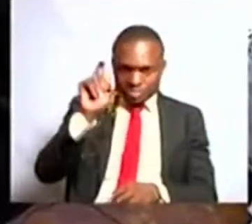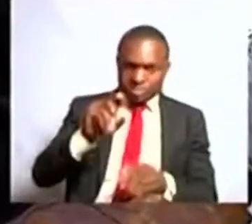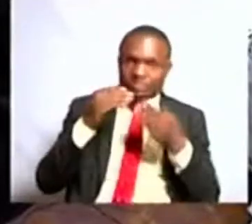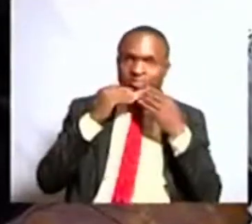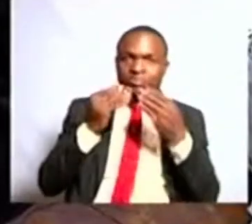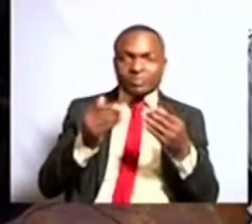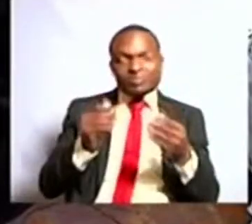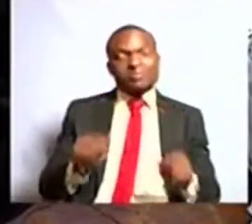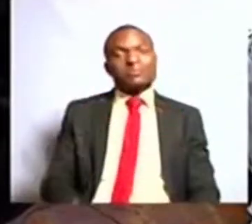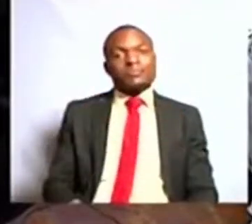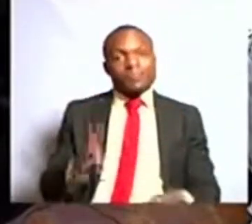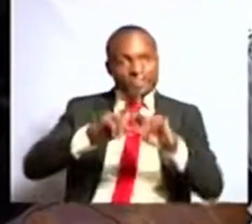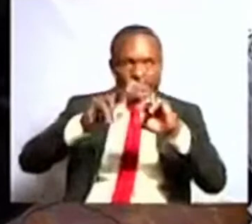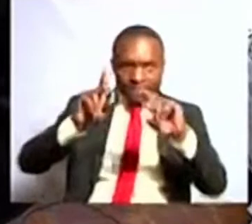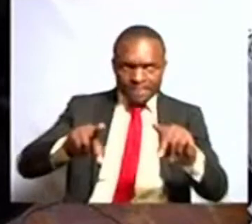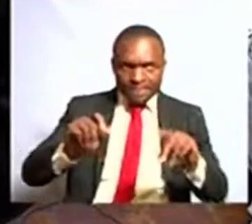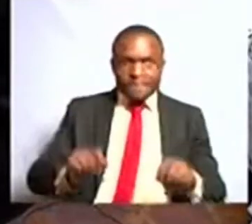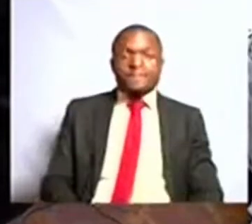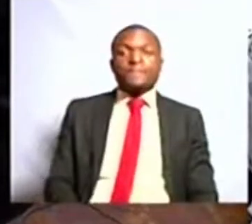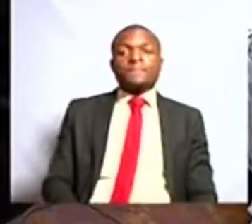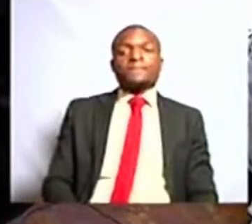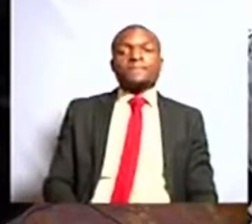very much, Chair.